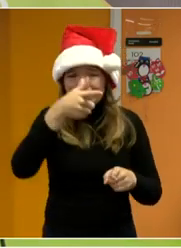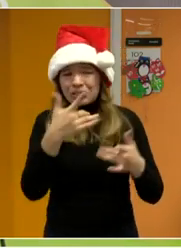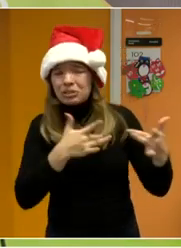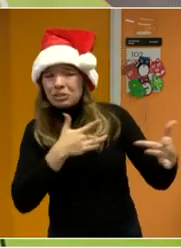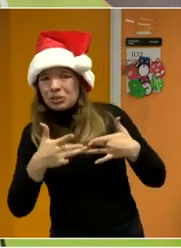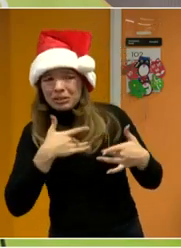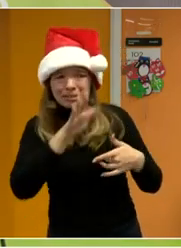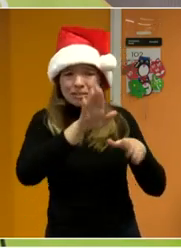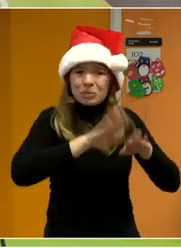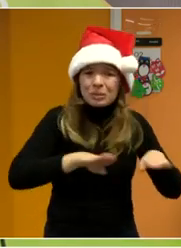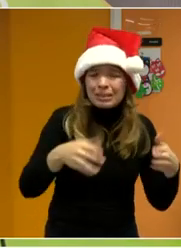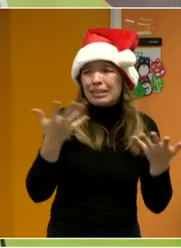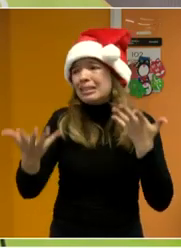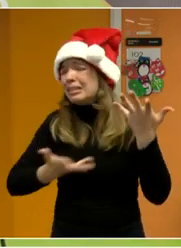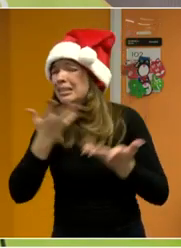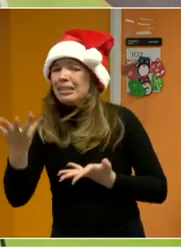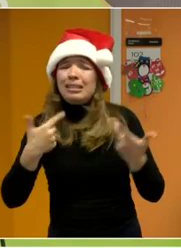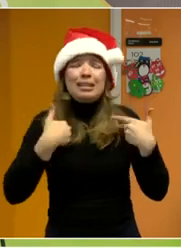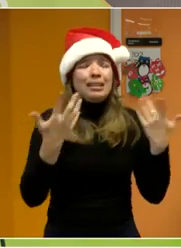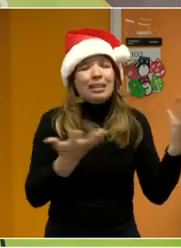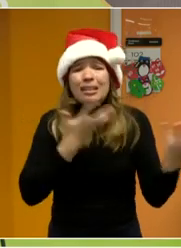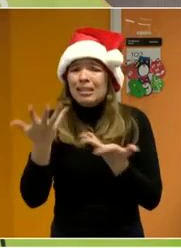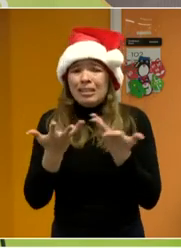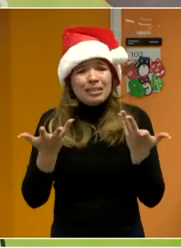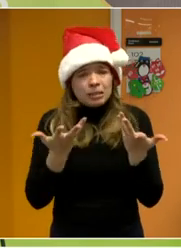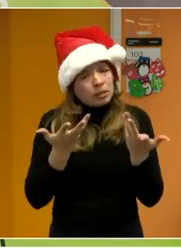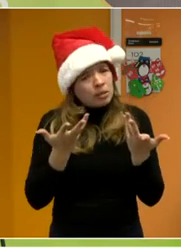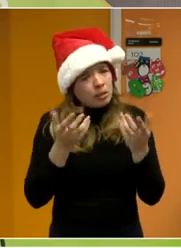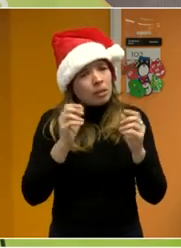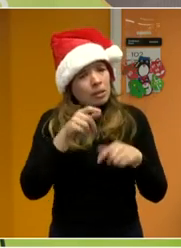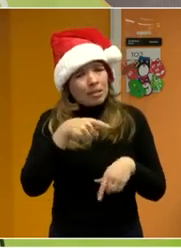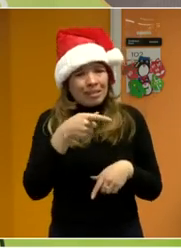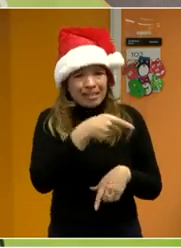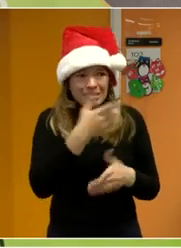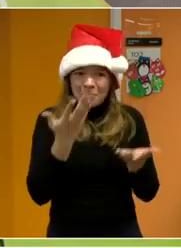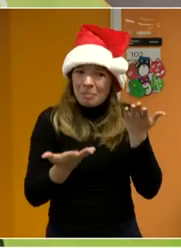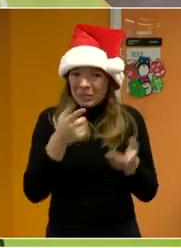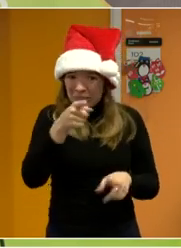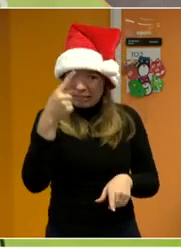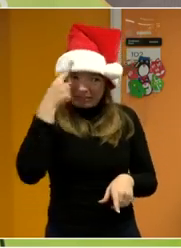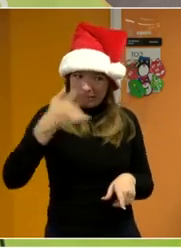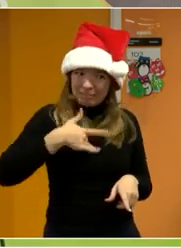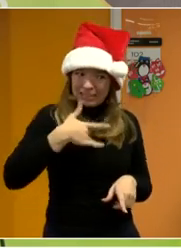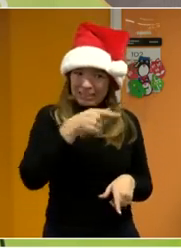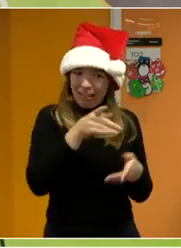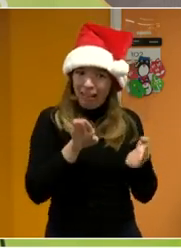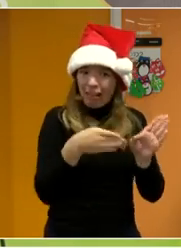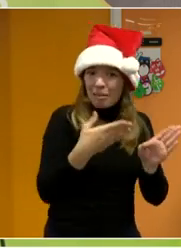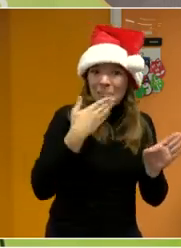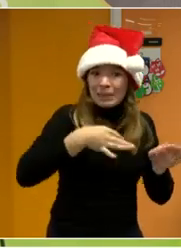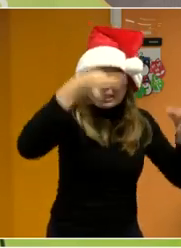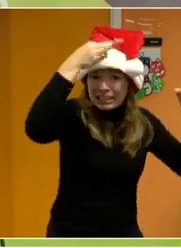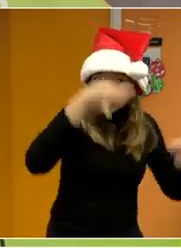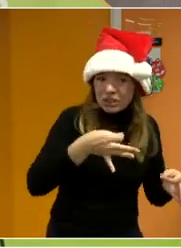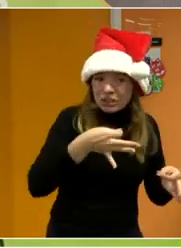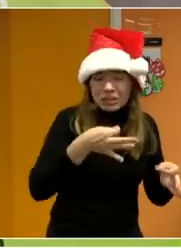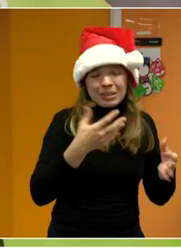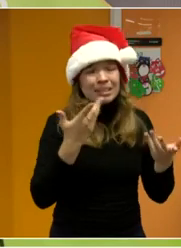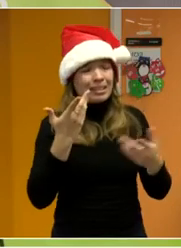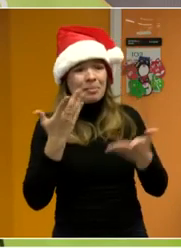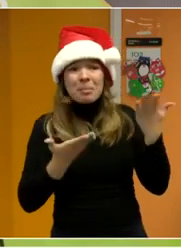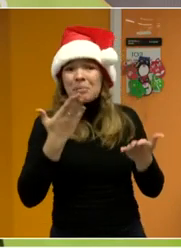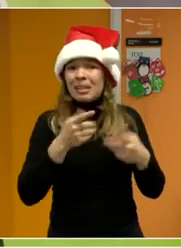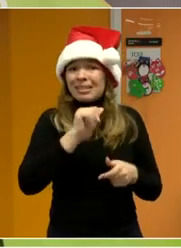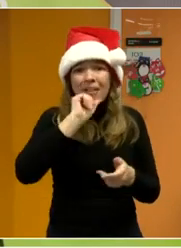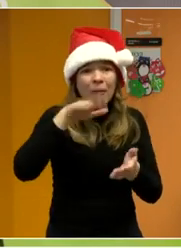that your young person is at risk, maybe not having the right friends, maybe not coming home at the right